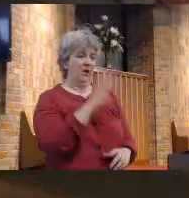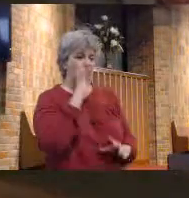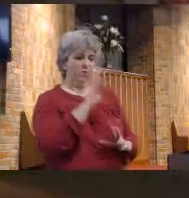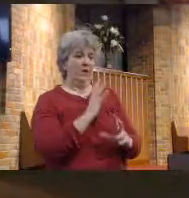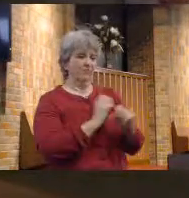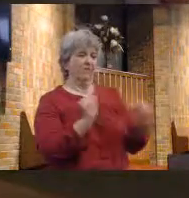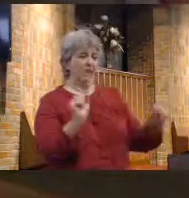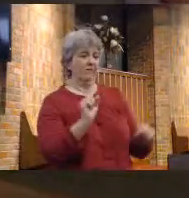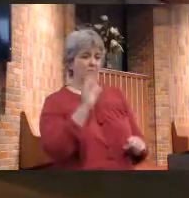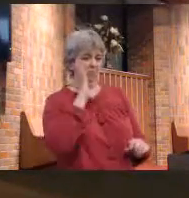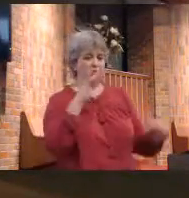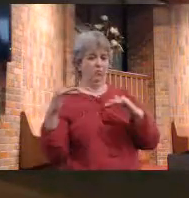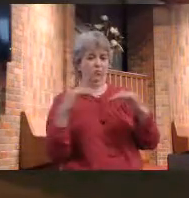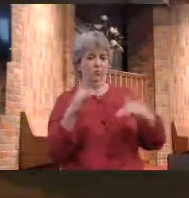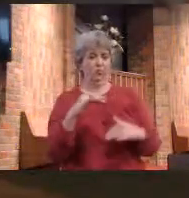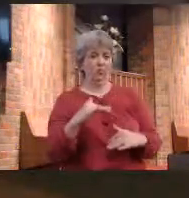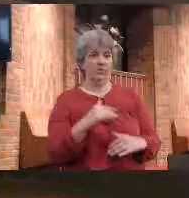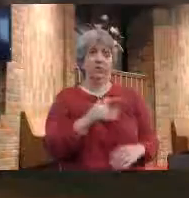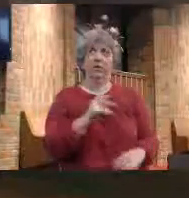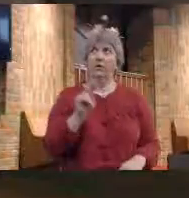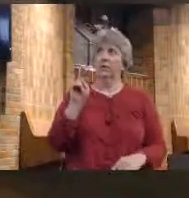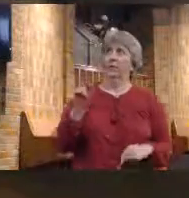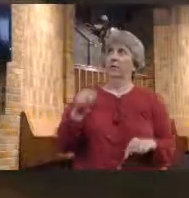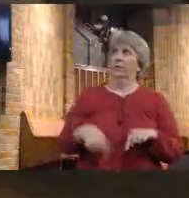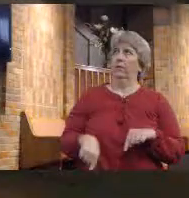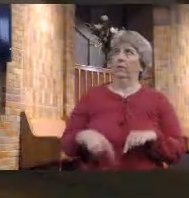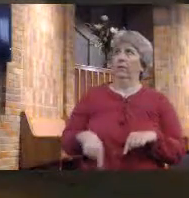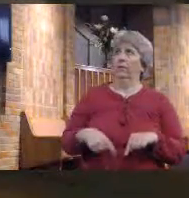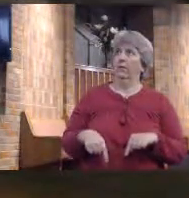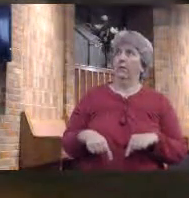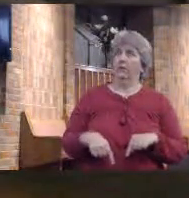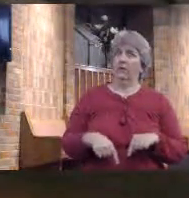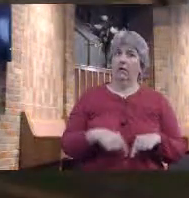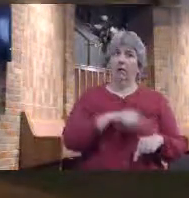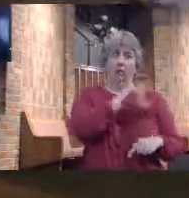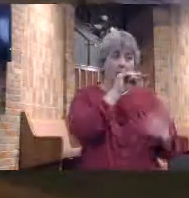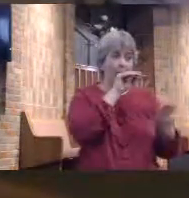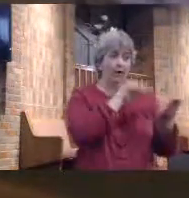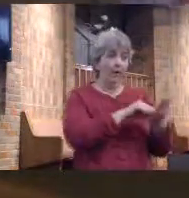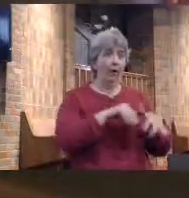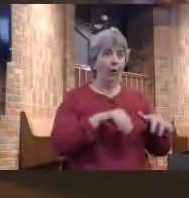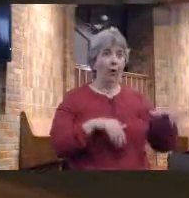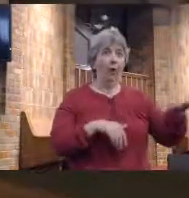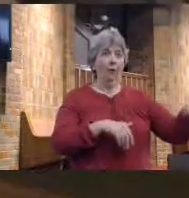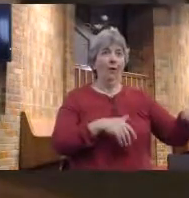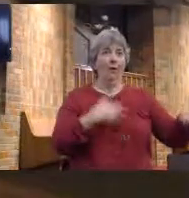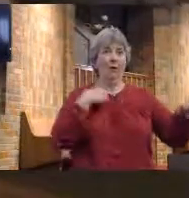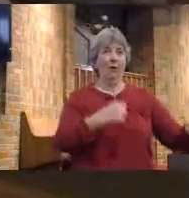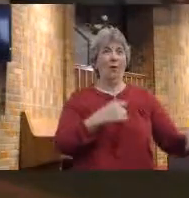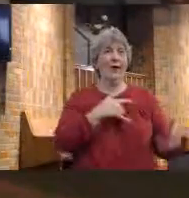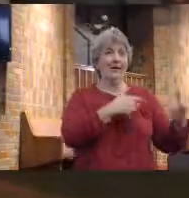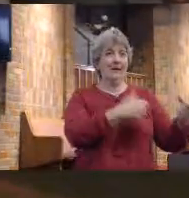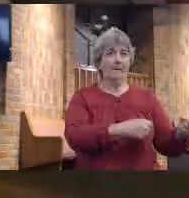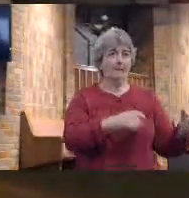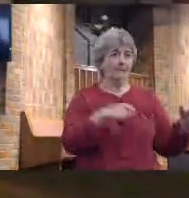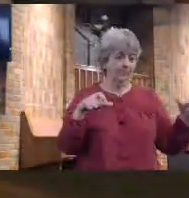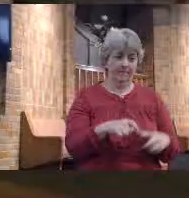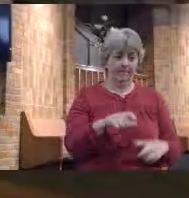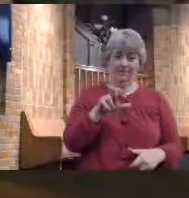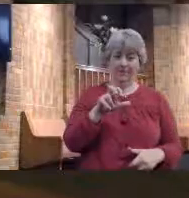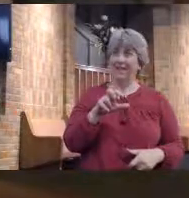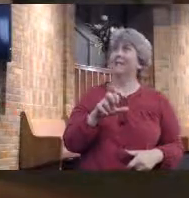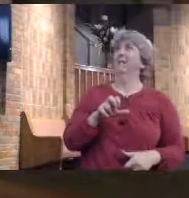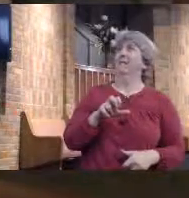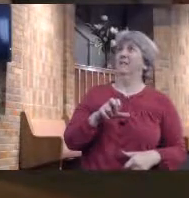again. When he had thousands there, he had strength. But now, down to 300, and God